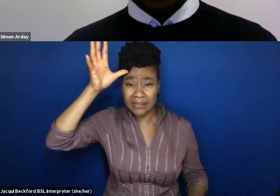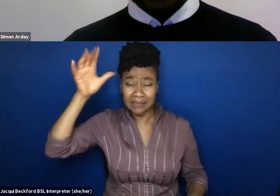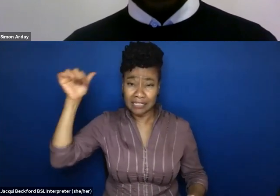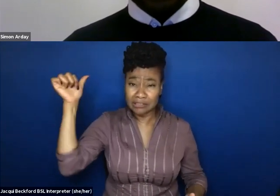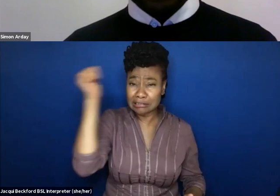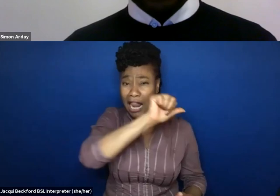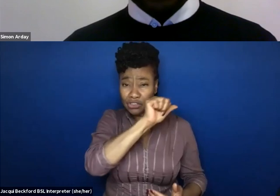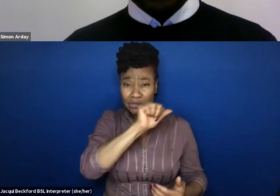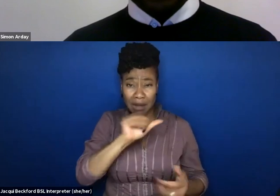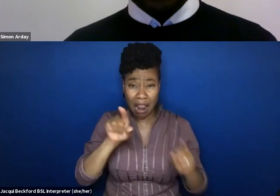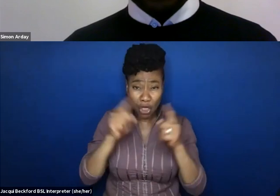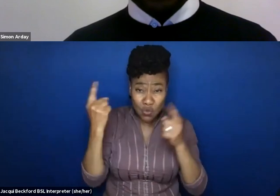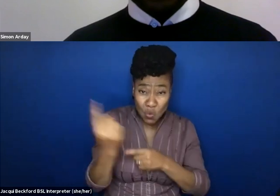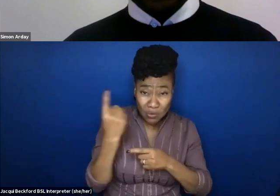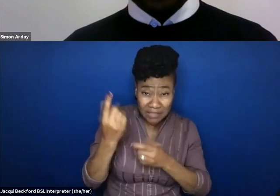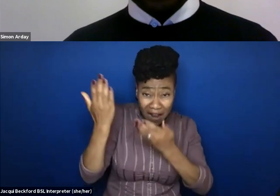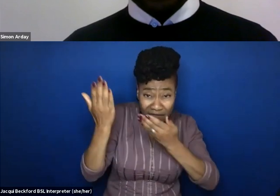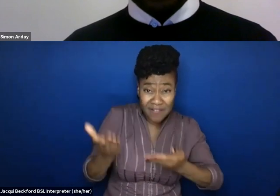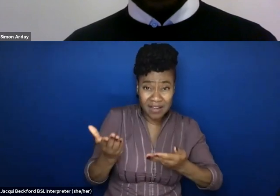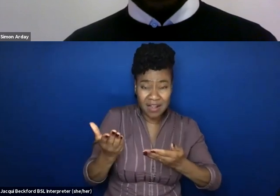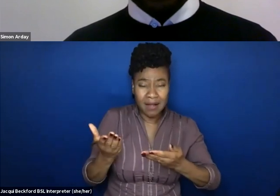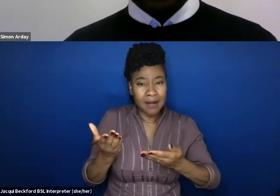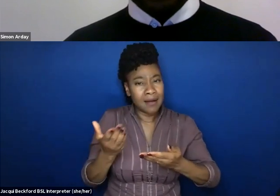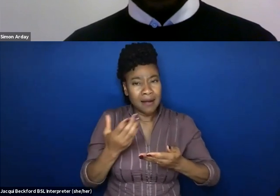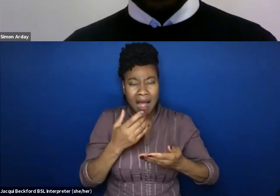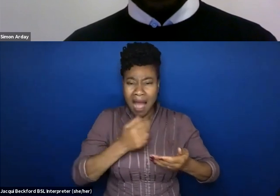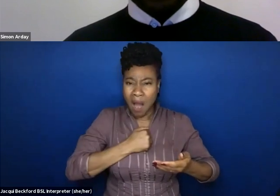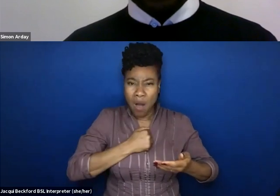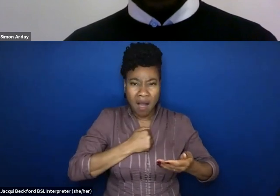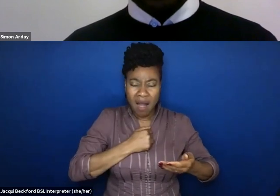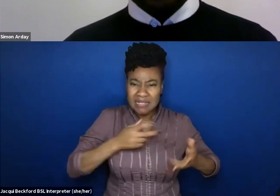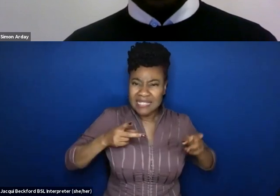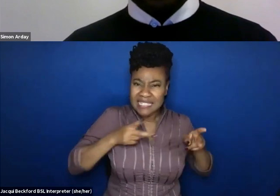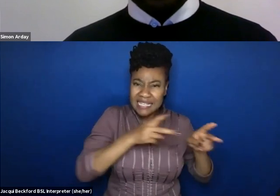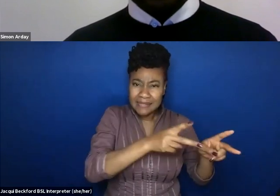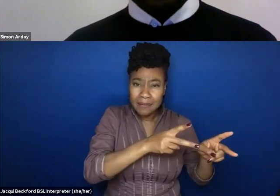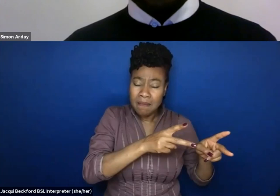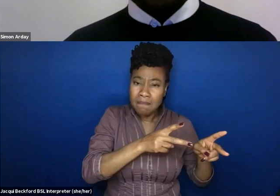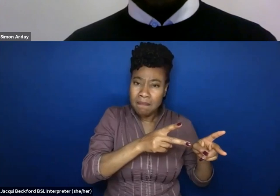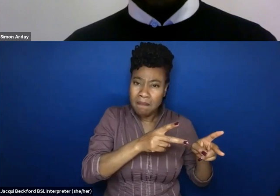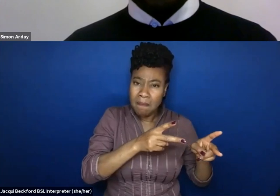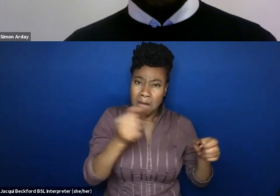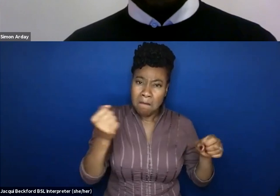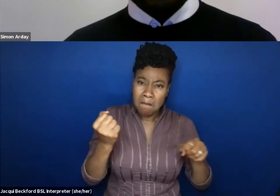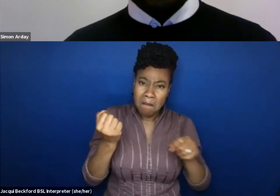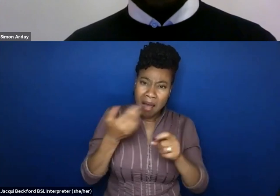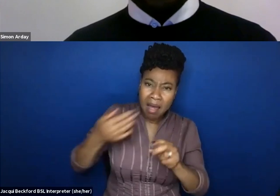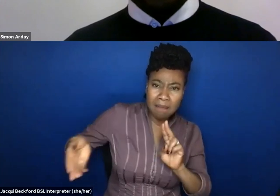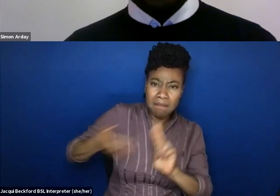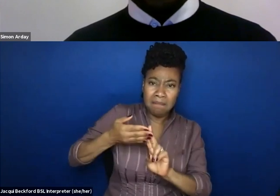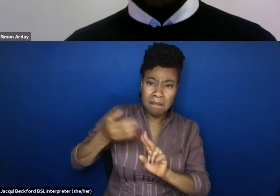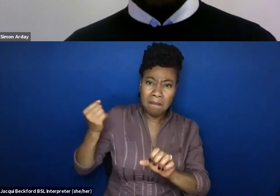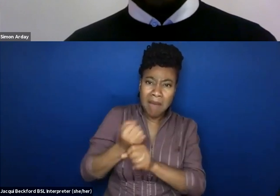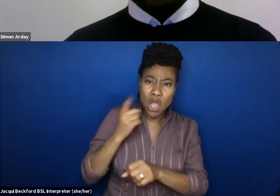you, the system would criminalize, and you could find yourself being denied mental health